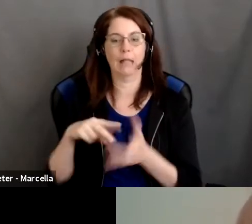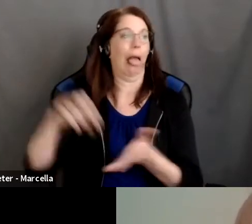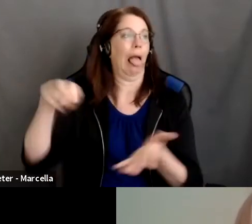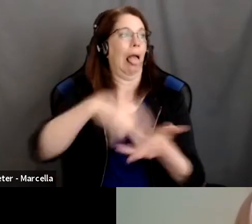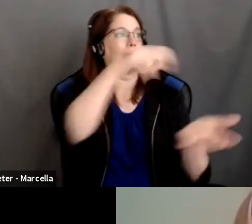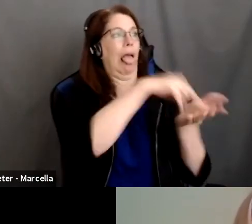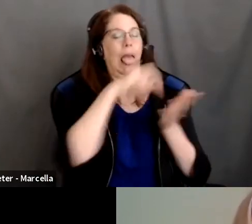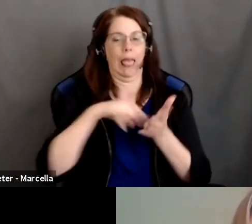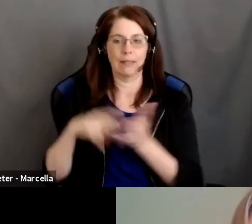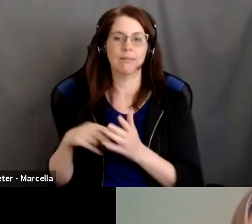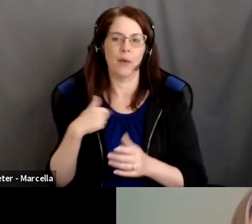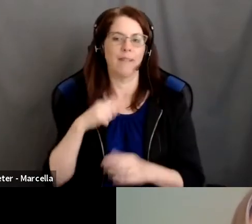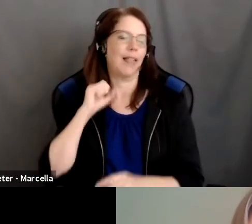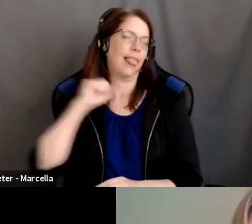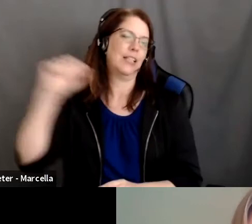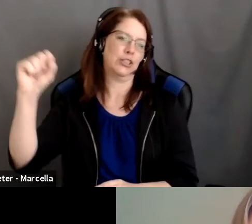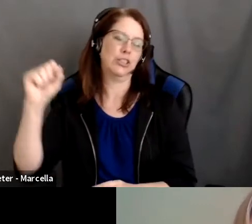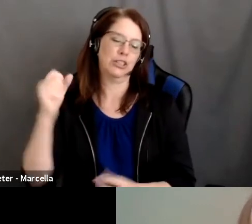house. And